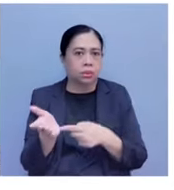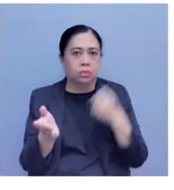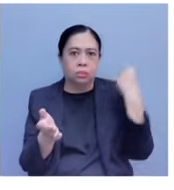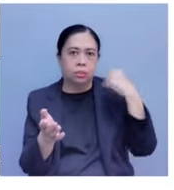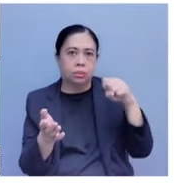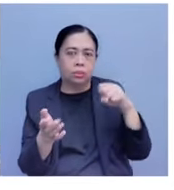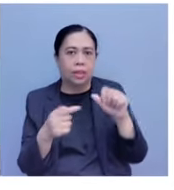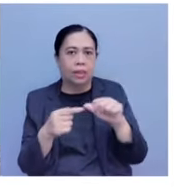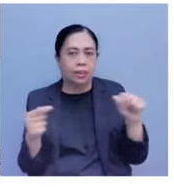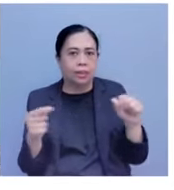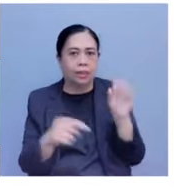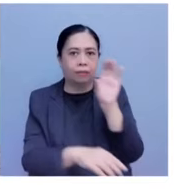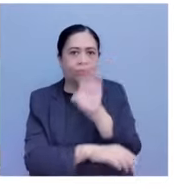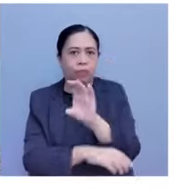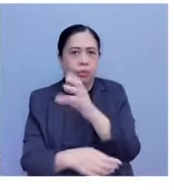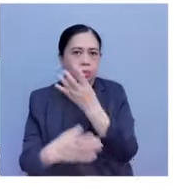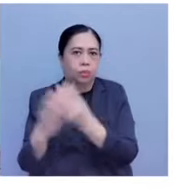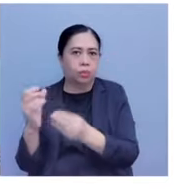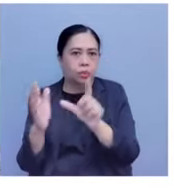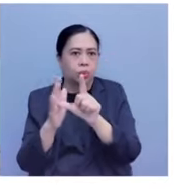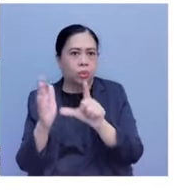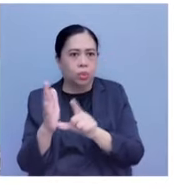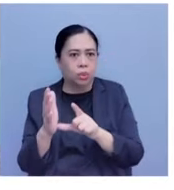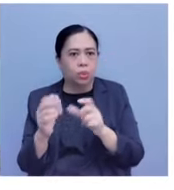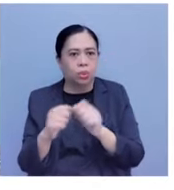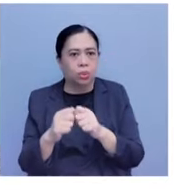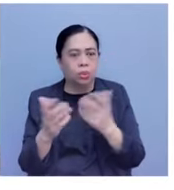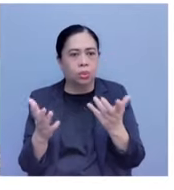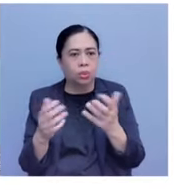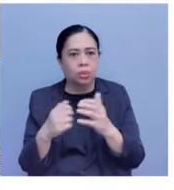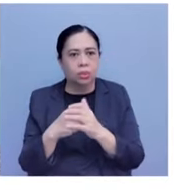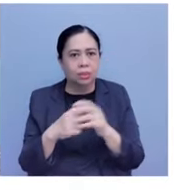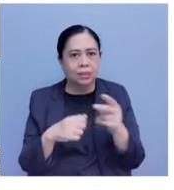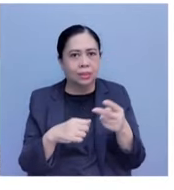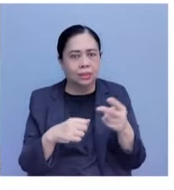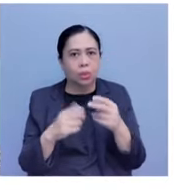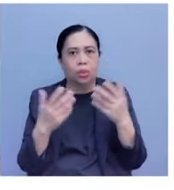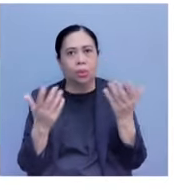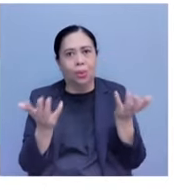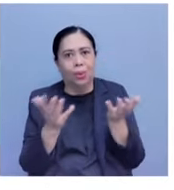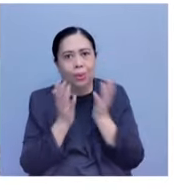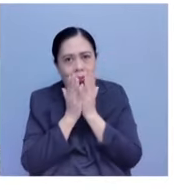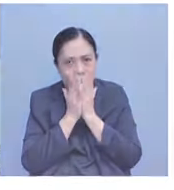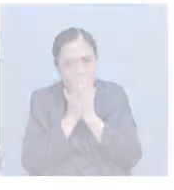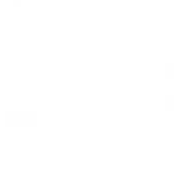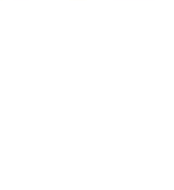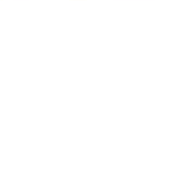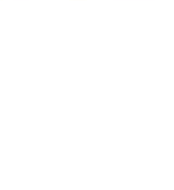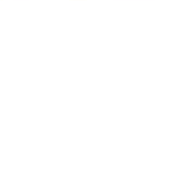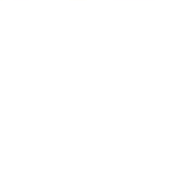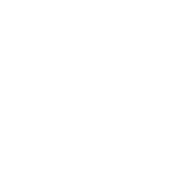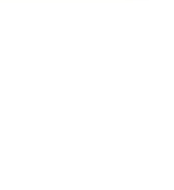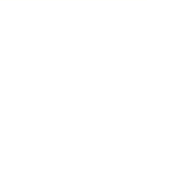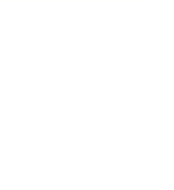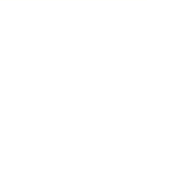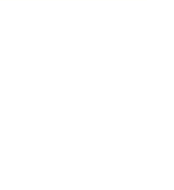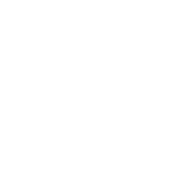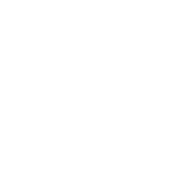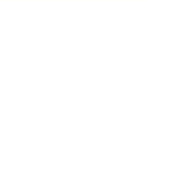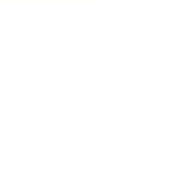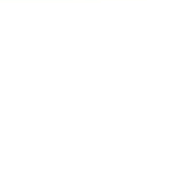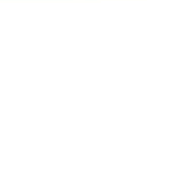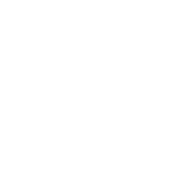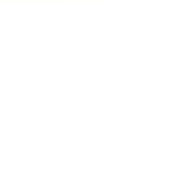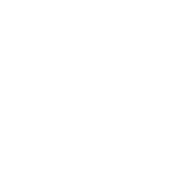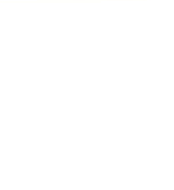violation of the anti-enforced disappearance law. The second is, oh no, this is abduction now. And there